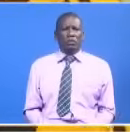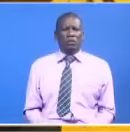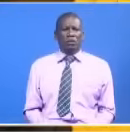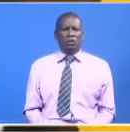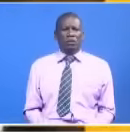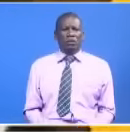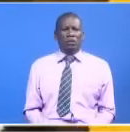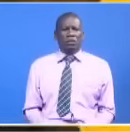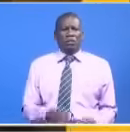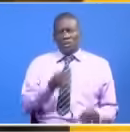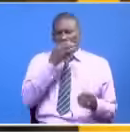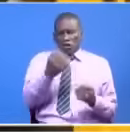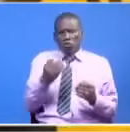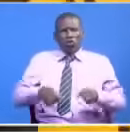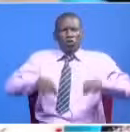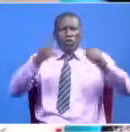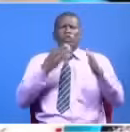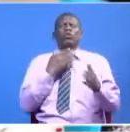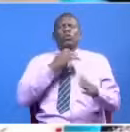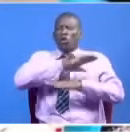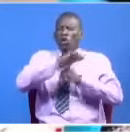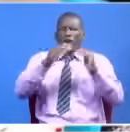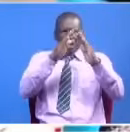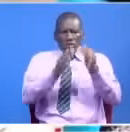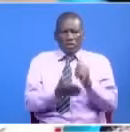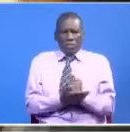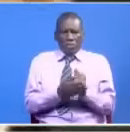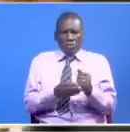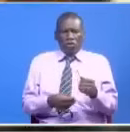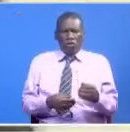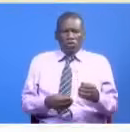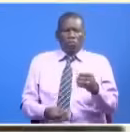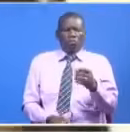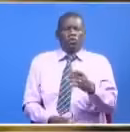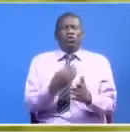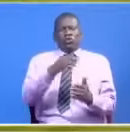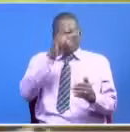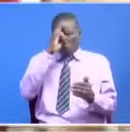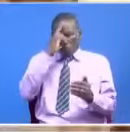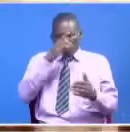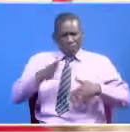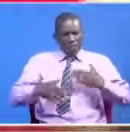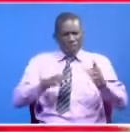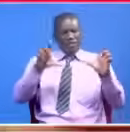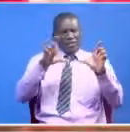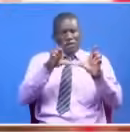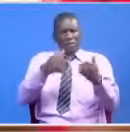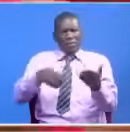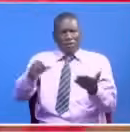Nyeri Children Officers now wants all nannies to produce police conduct certificate before they are hired.